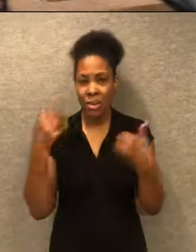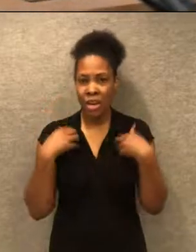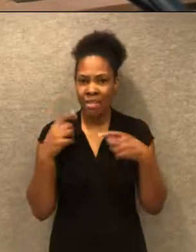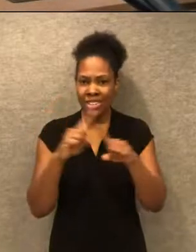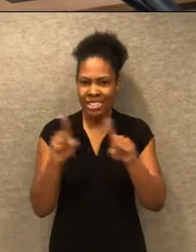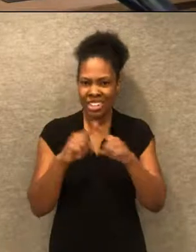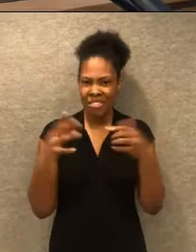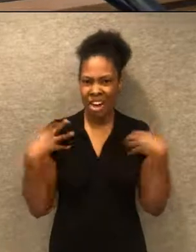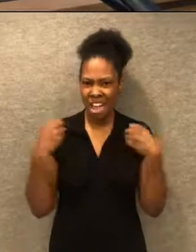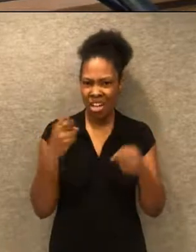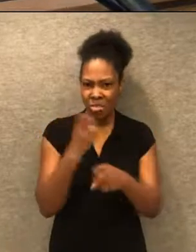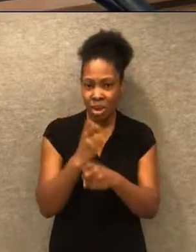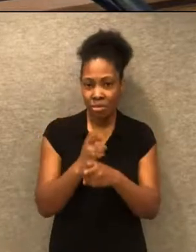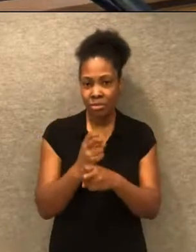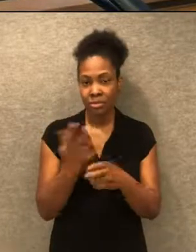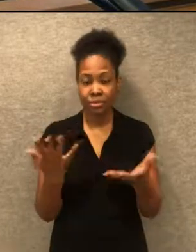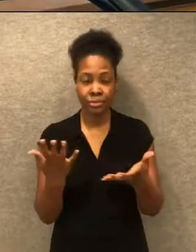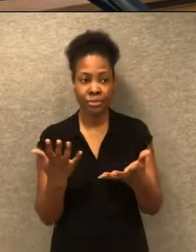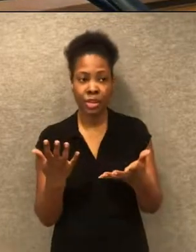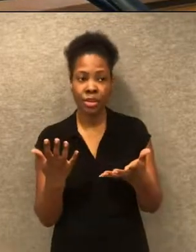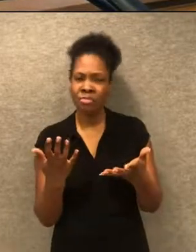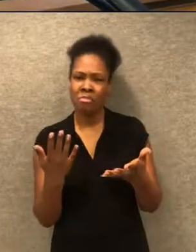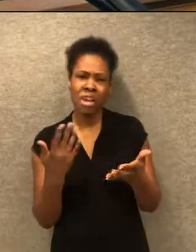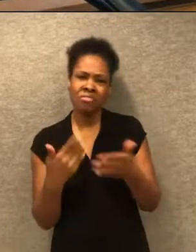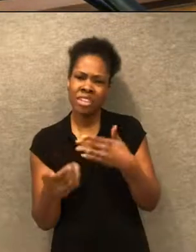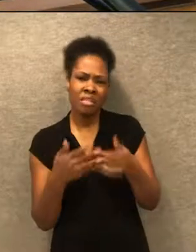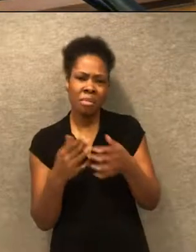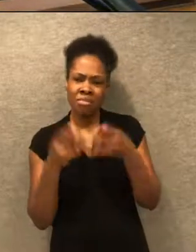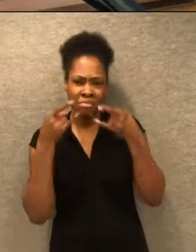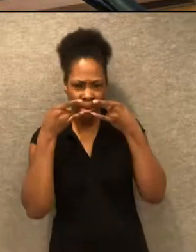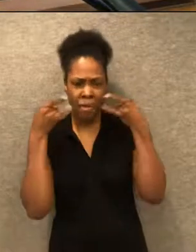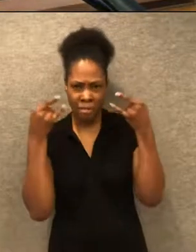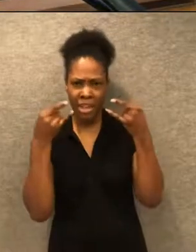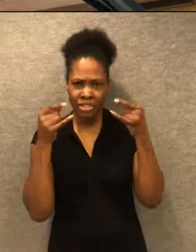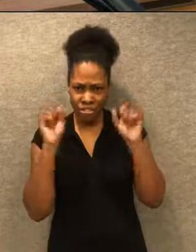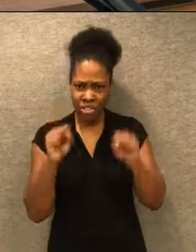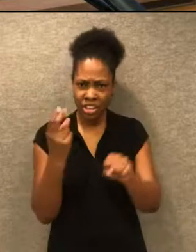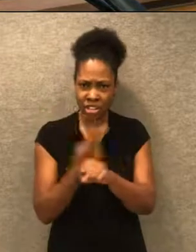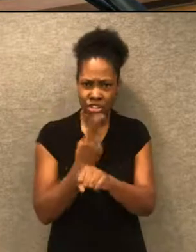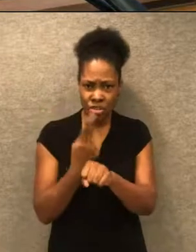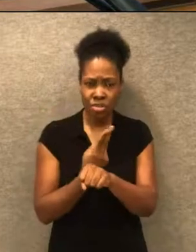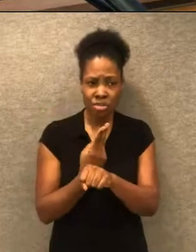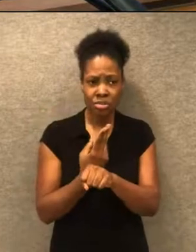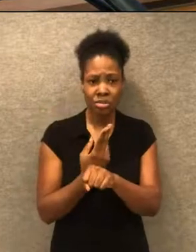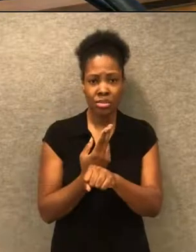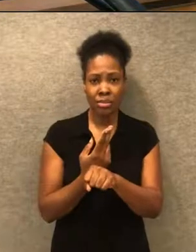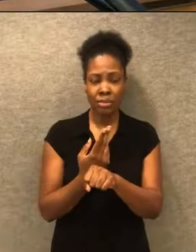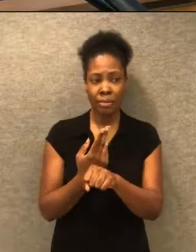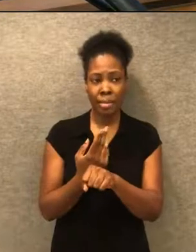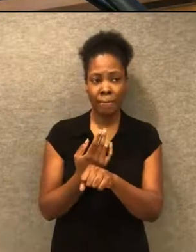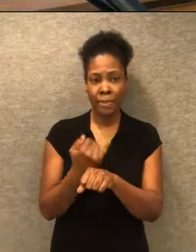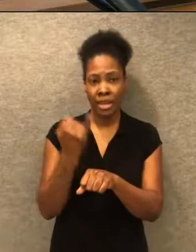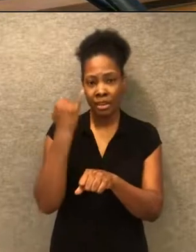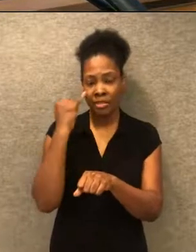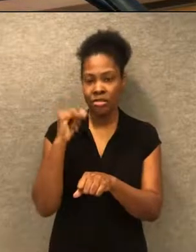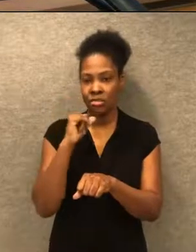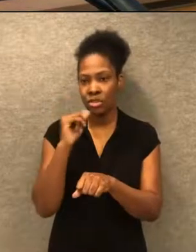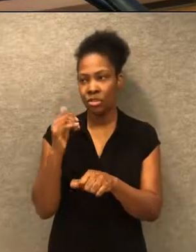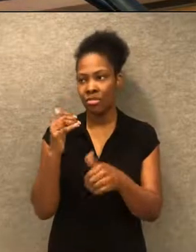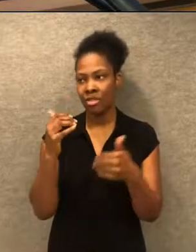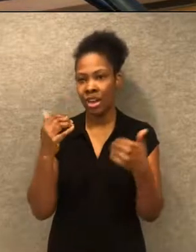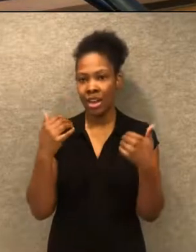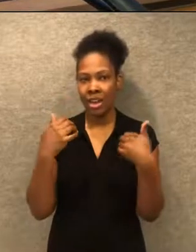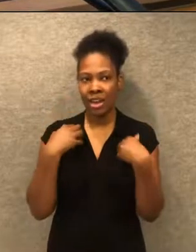So any regular mask should be okay if you're not if you're not in a serious condition of advanced COPD